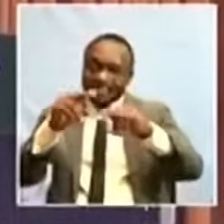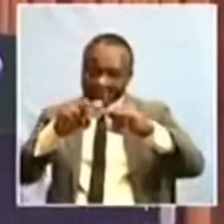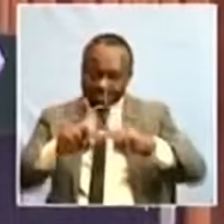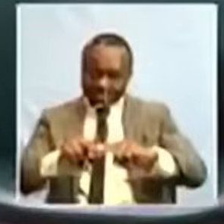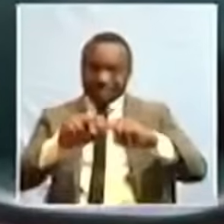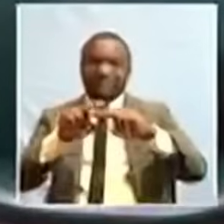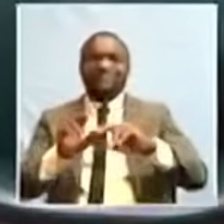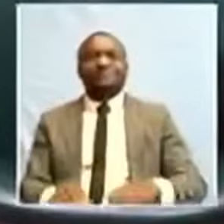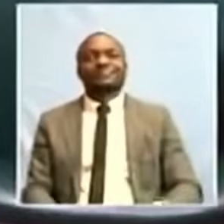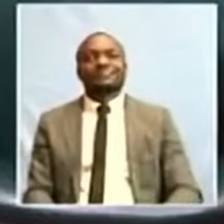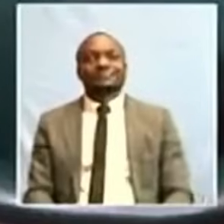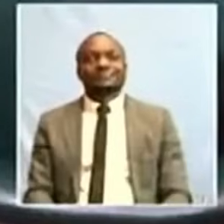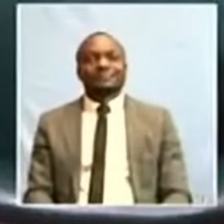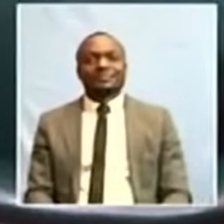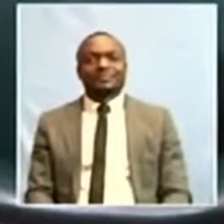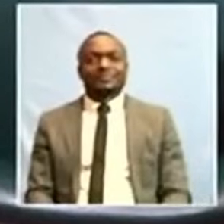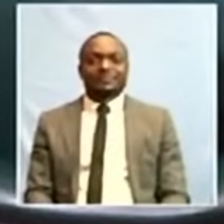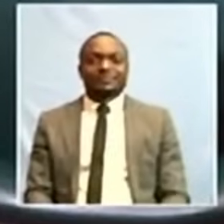seats.